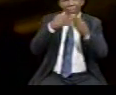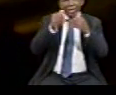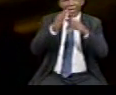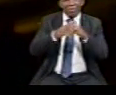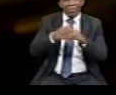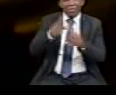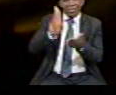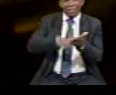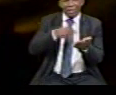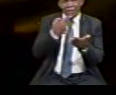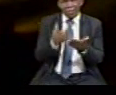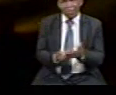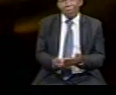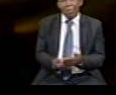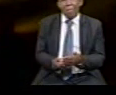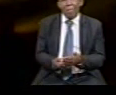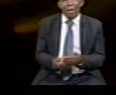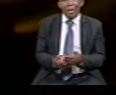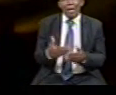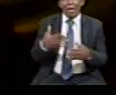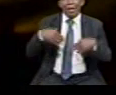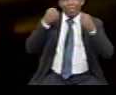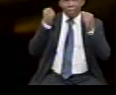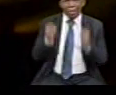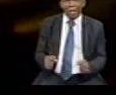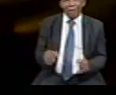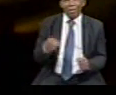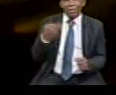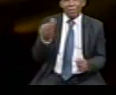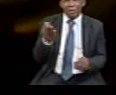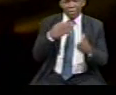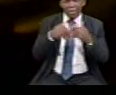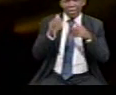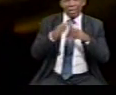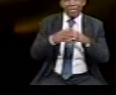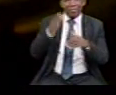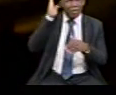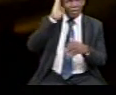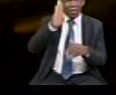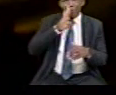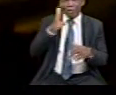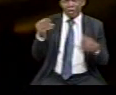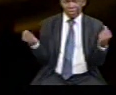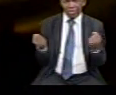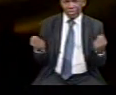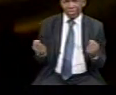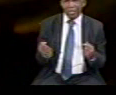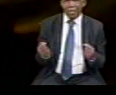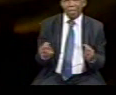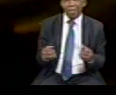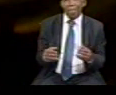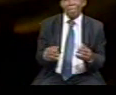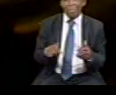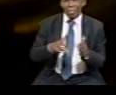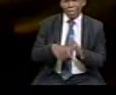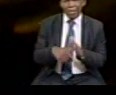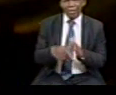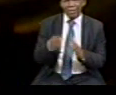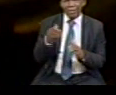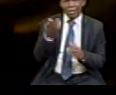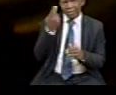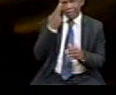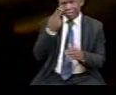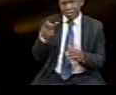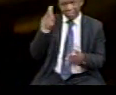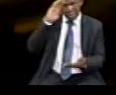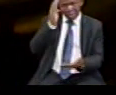shall fall, and the powers that are in heaven shall be shaken. And when and then shall they see the Son